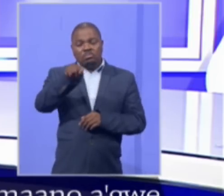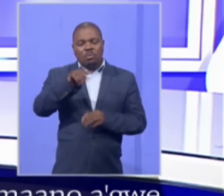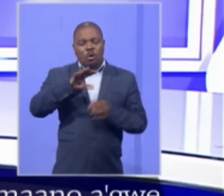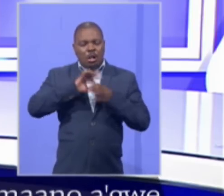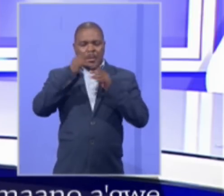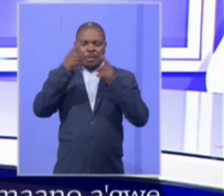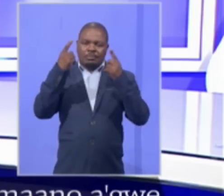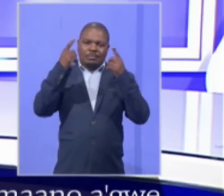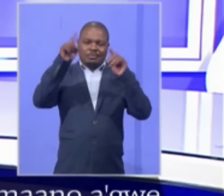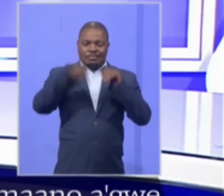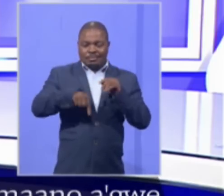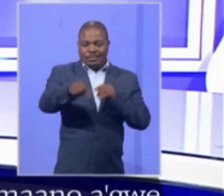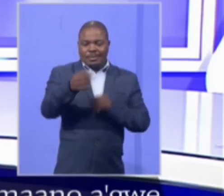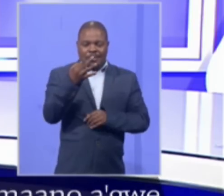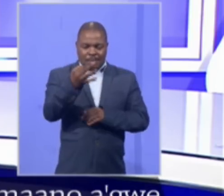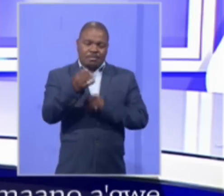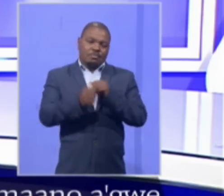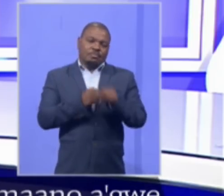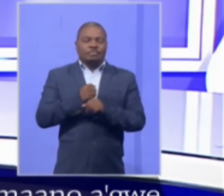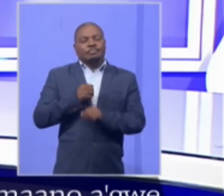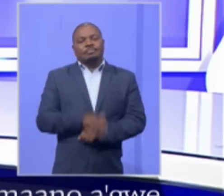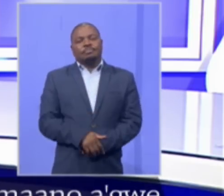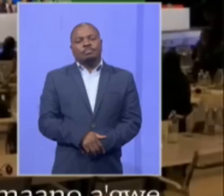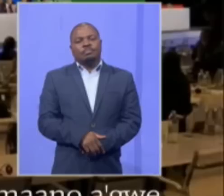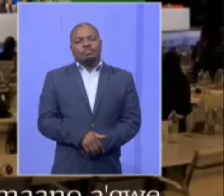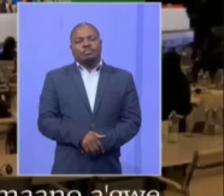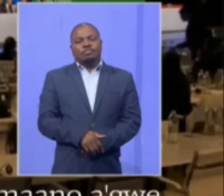nakong ya mengwageng e meraro.